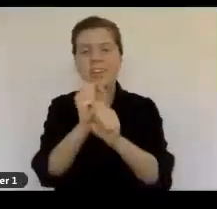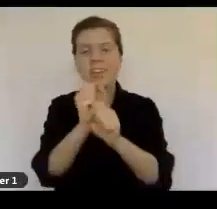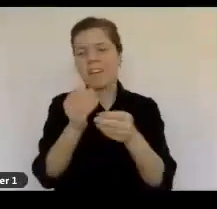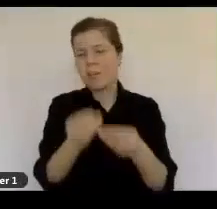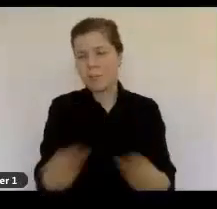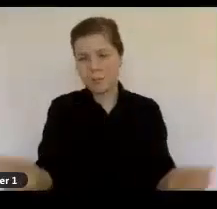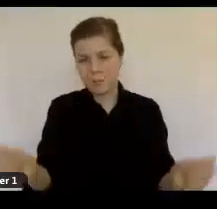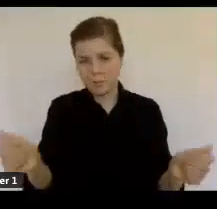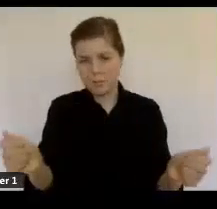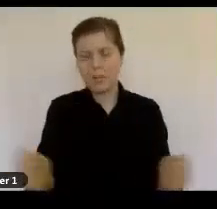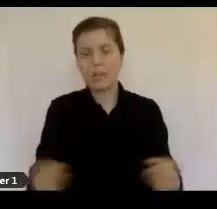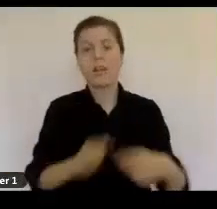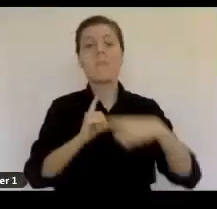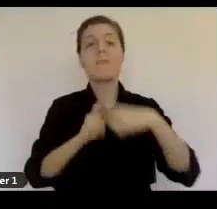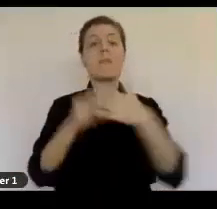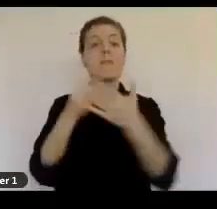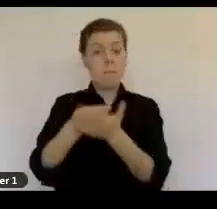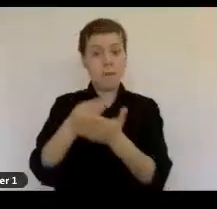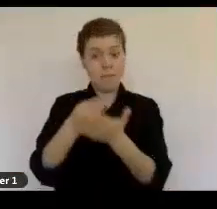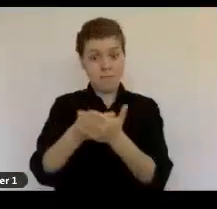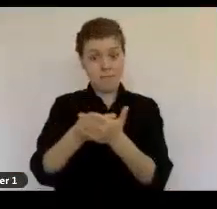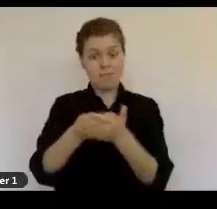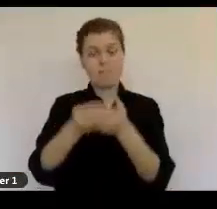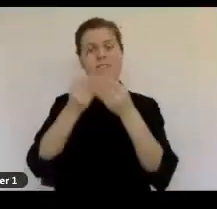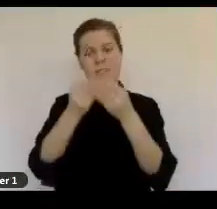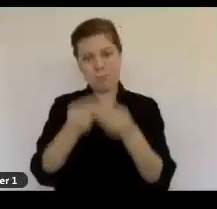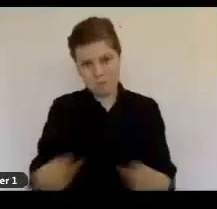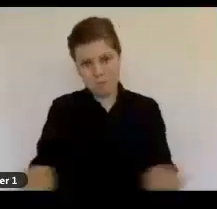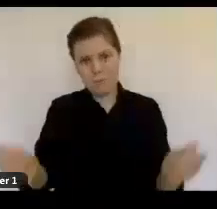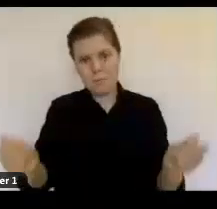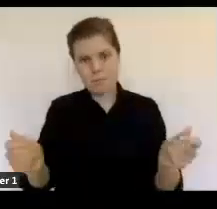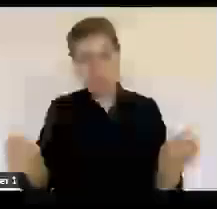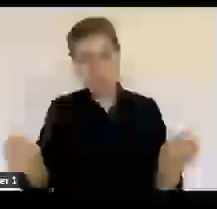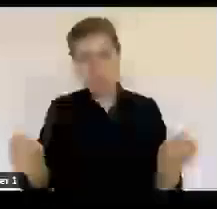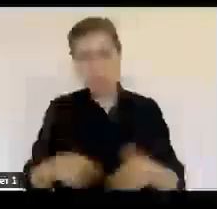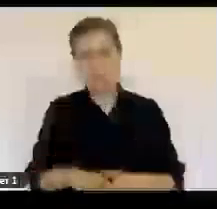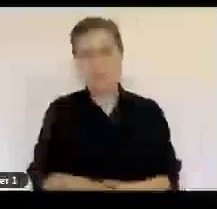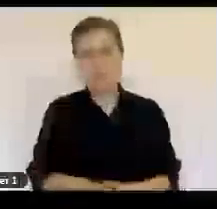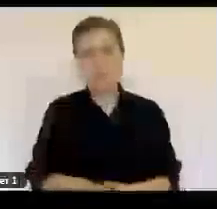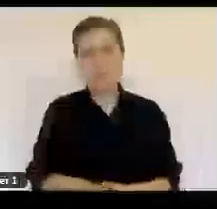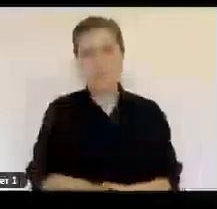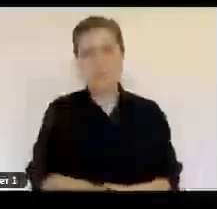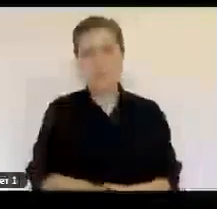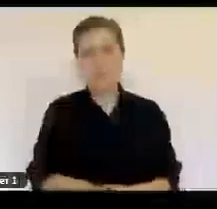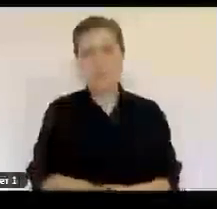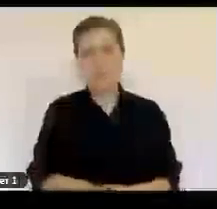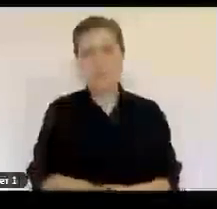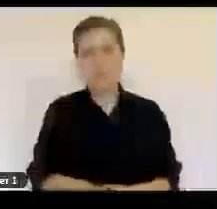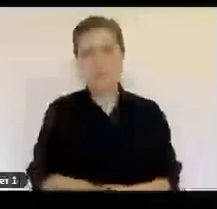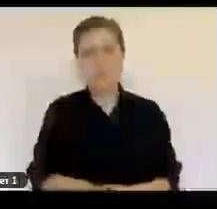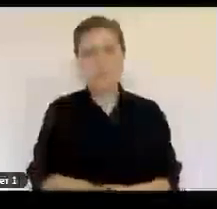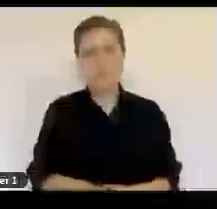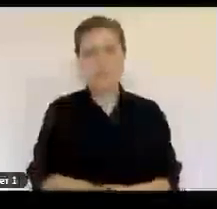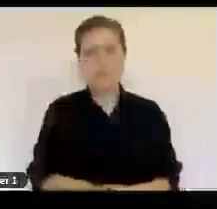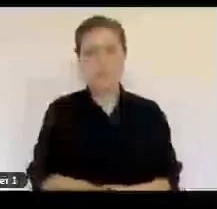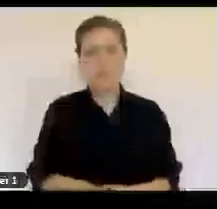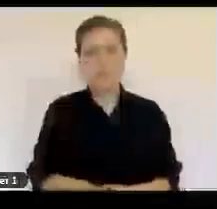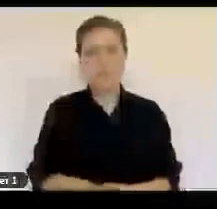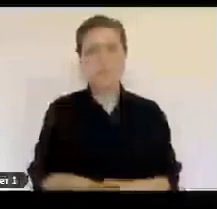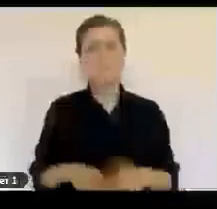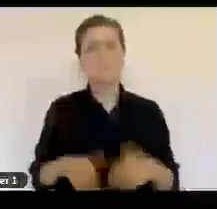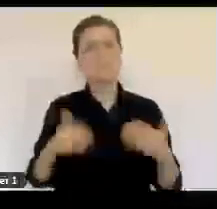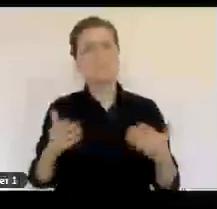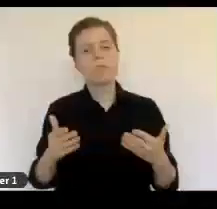bit longer term, the funding starts to be cut away again. So this is just in the health systems and in pandemic